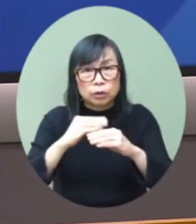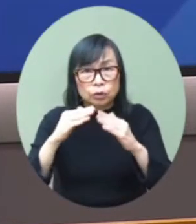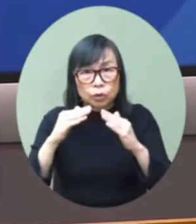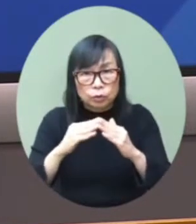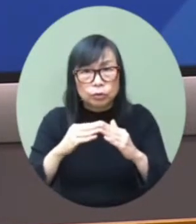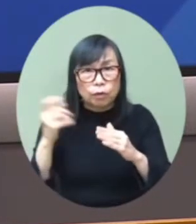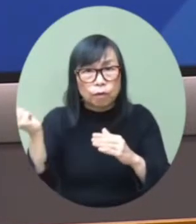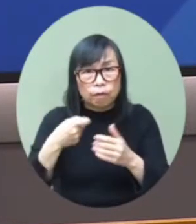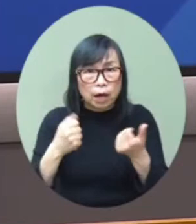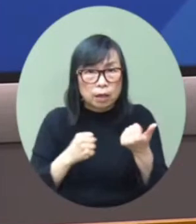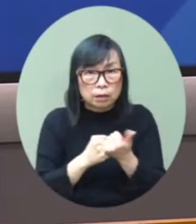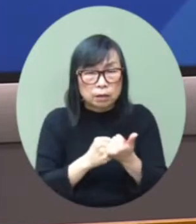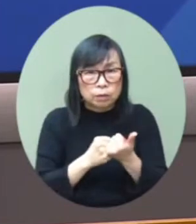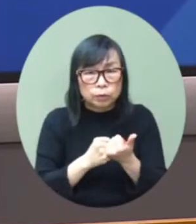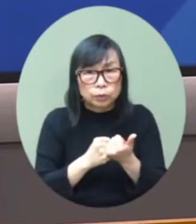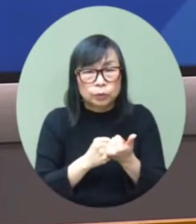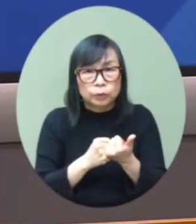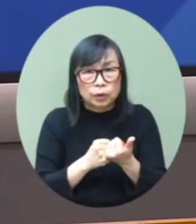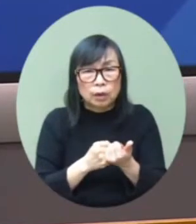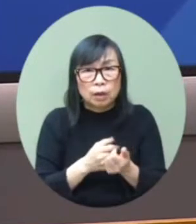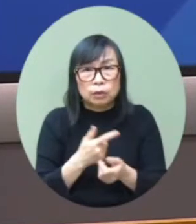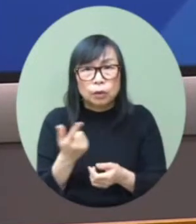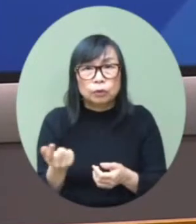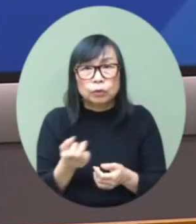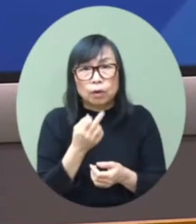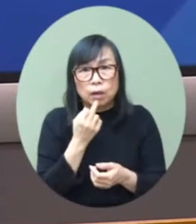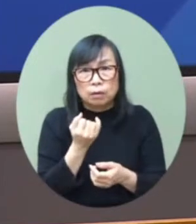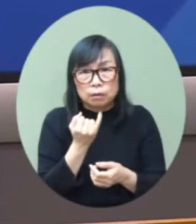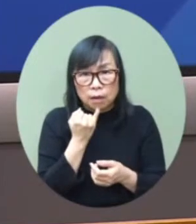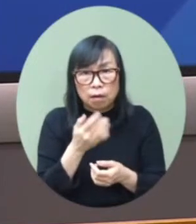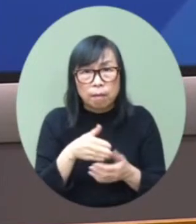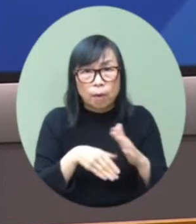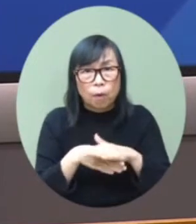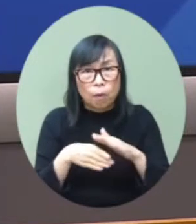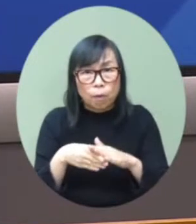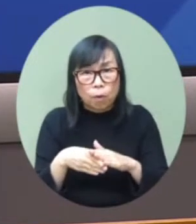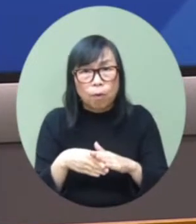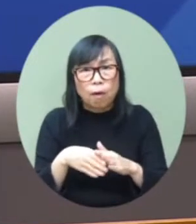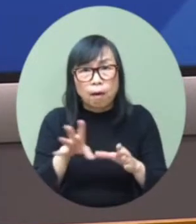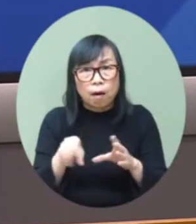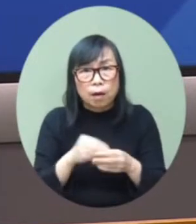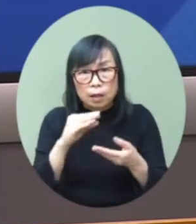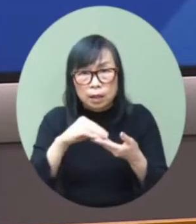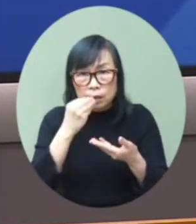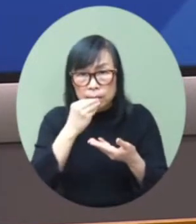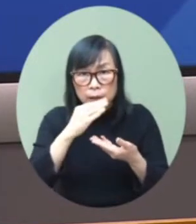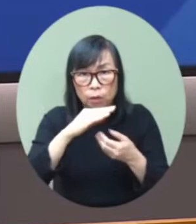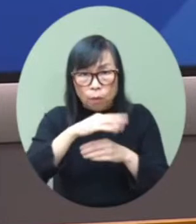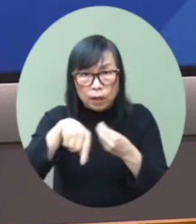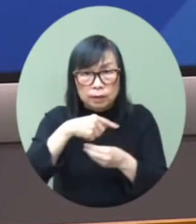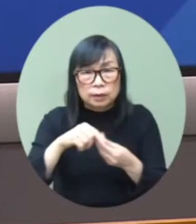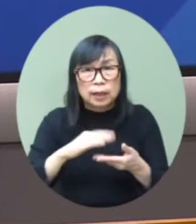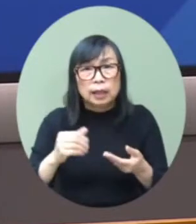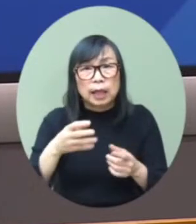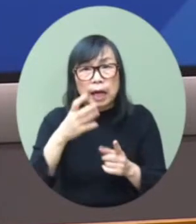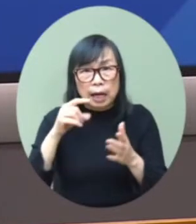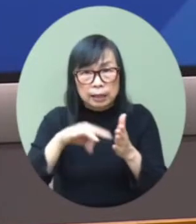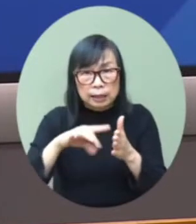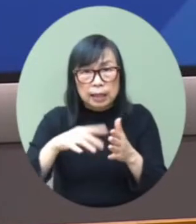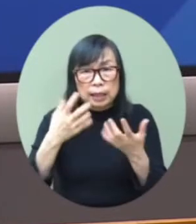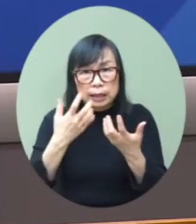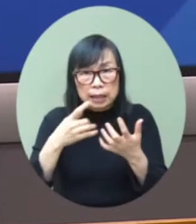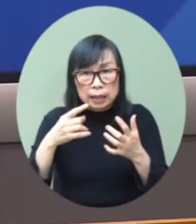the RHSD rapid support, as well as other departments, for example, the FEHD,